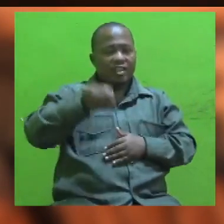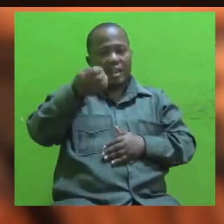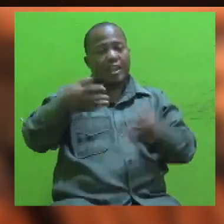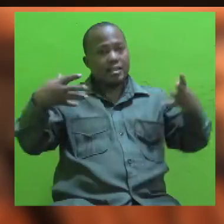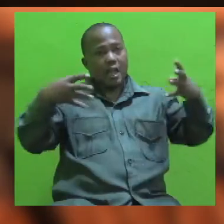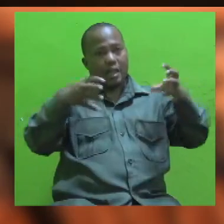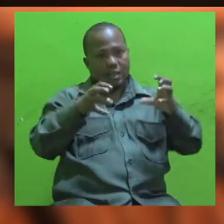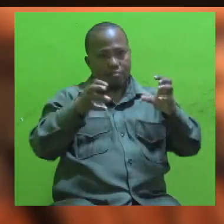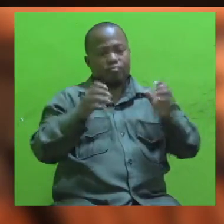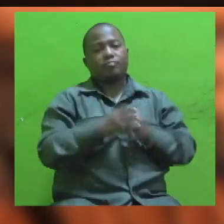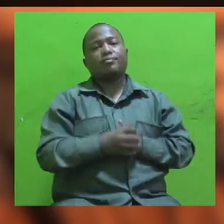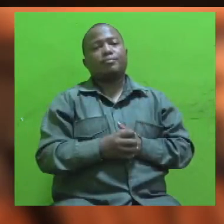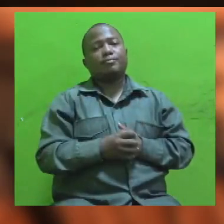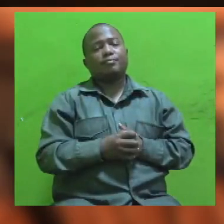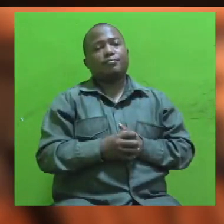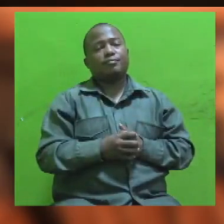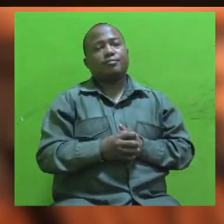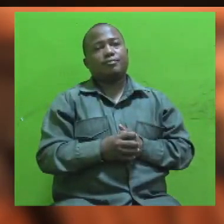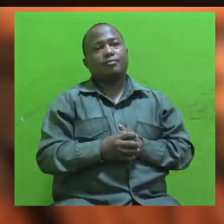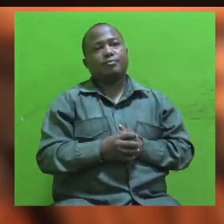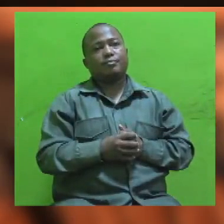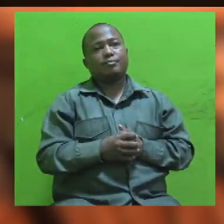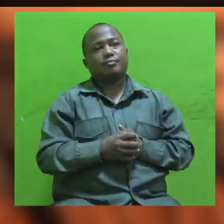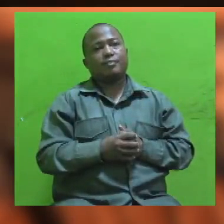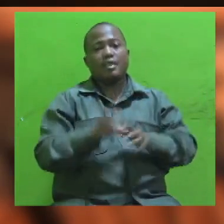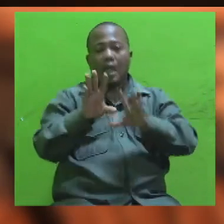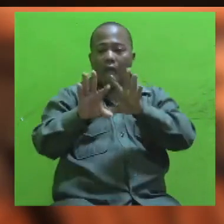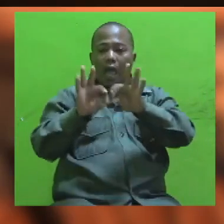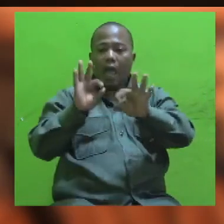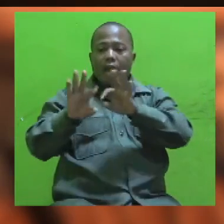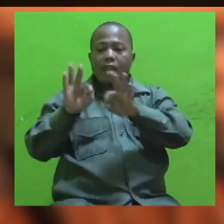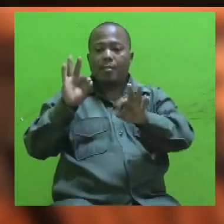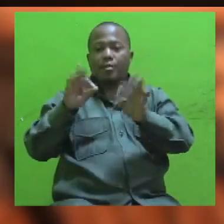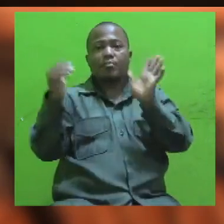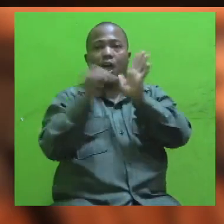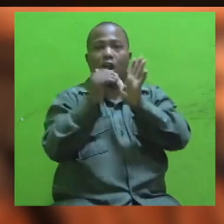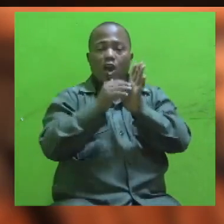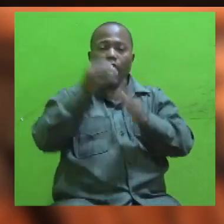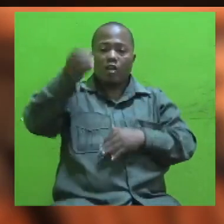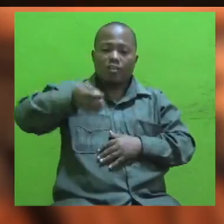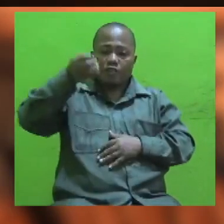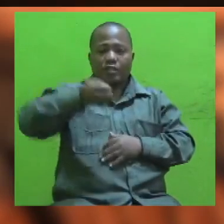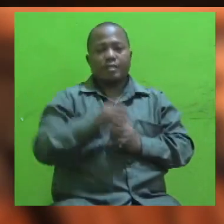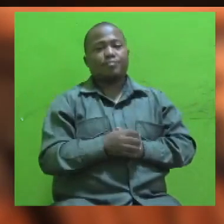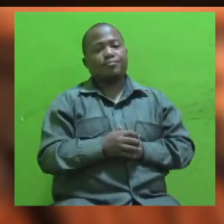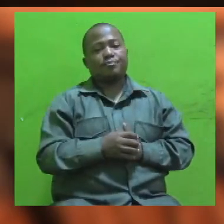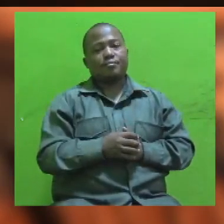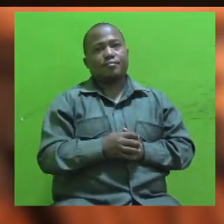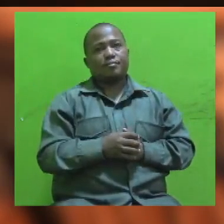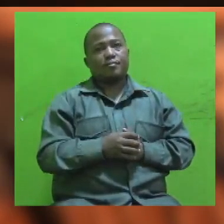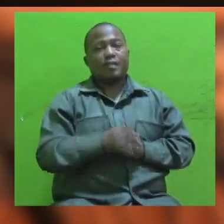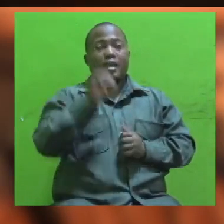student, has many functions, including adopting bylaws of the village, have the power village to adopt